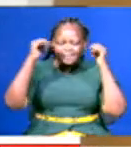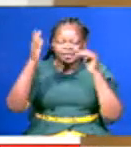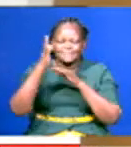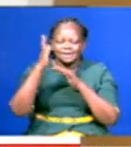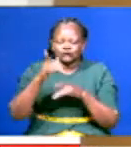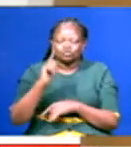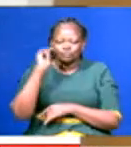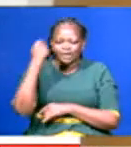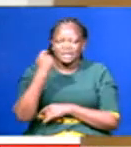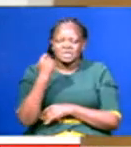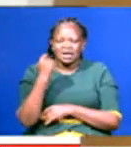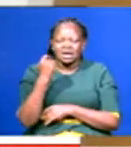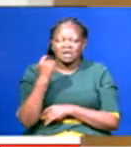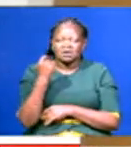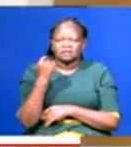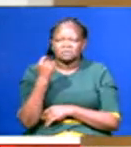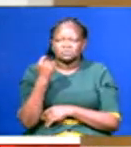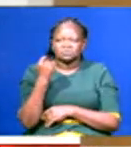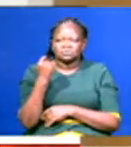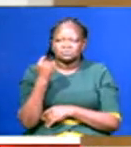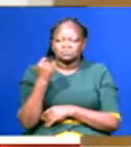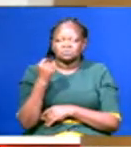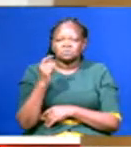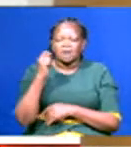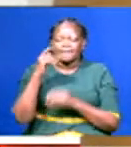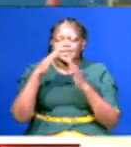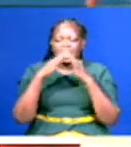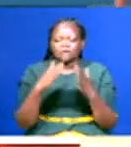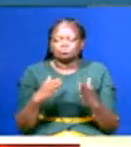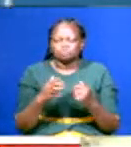Kenya, Okaniwa Ken, at Harambee House Annex.